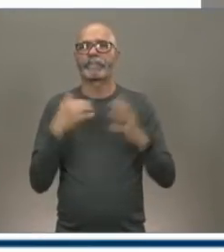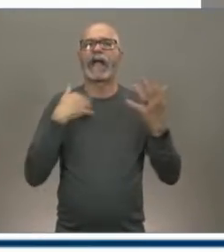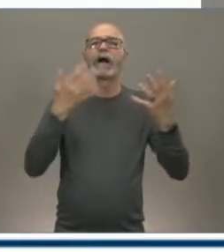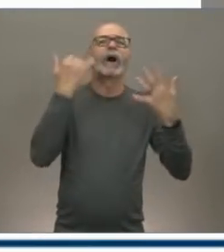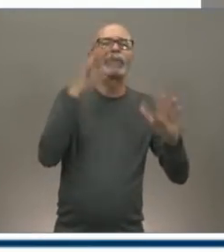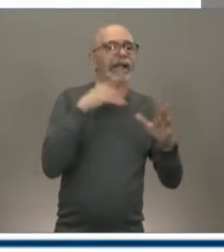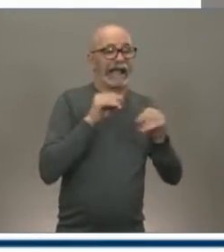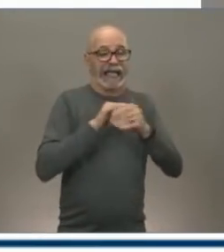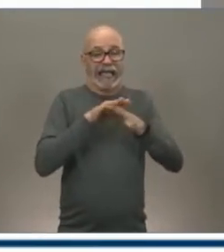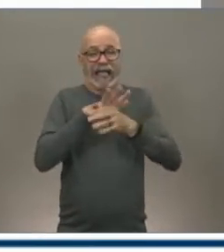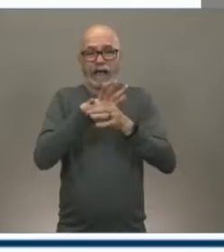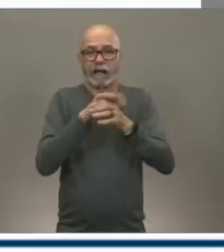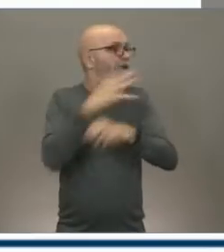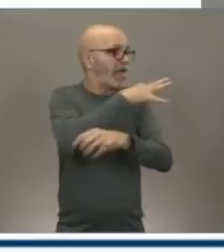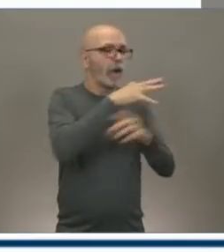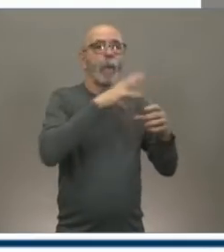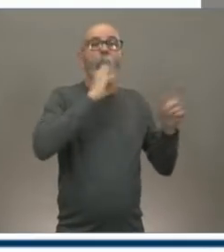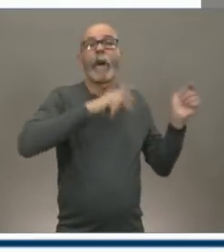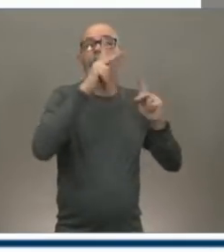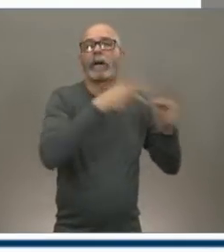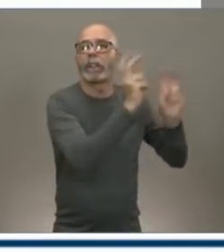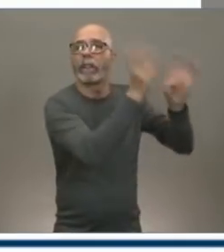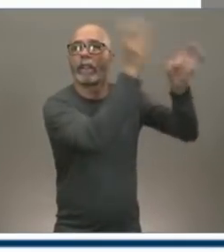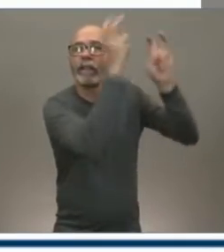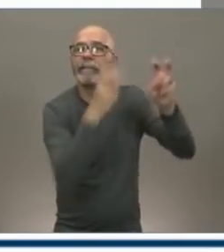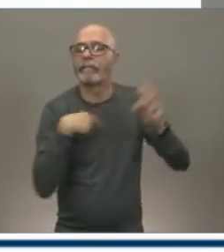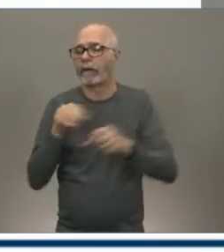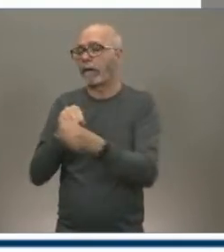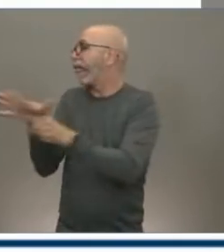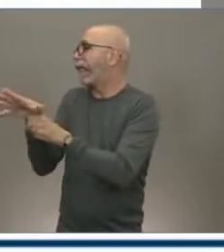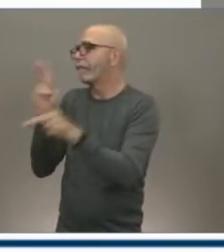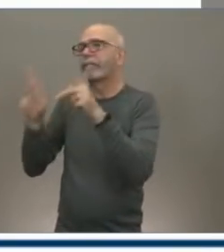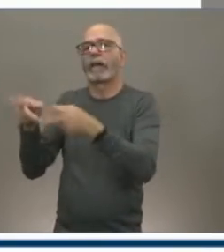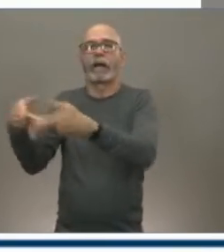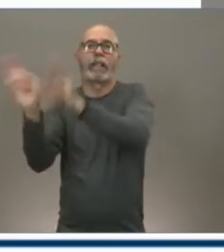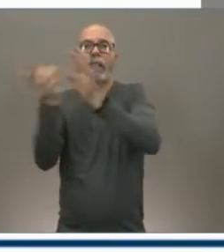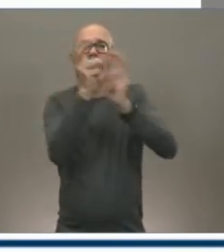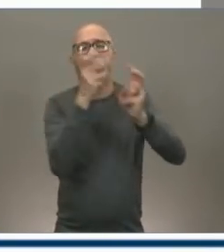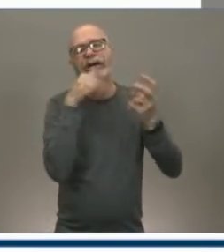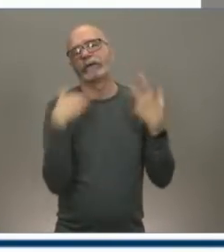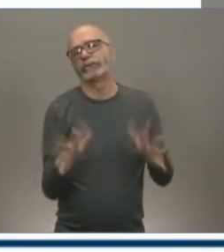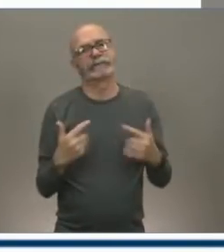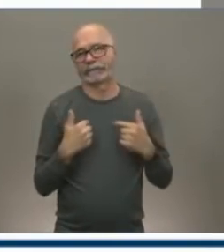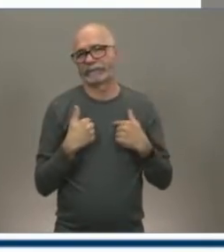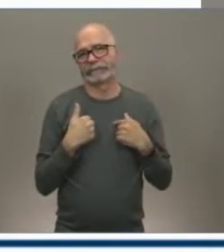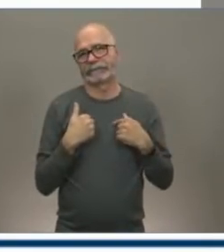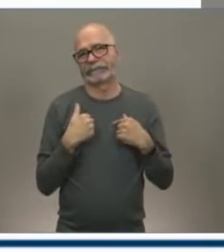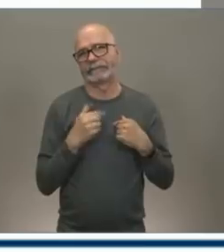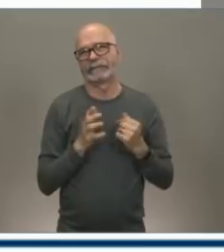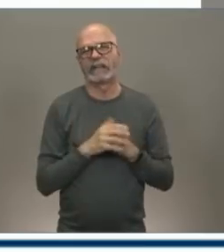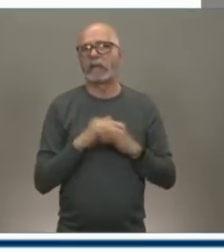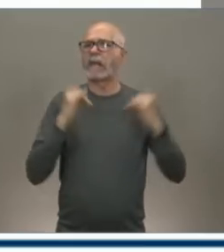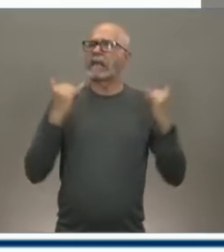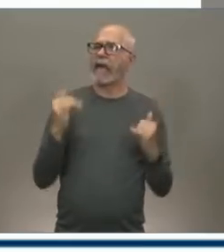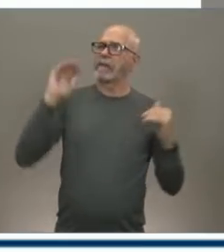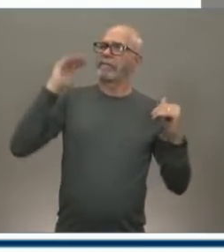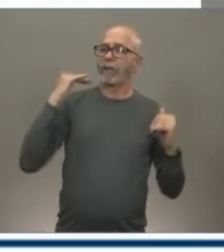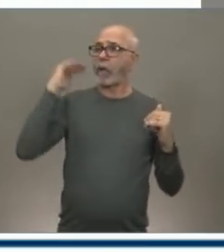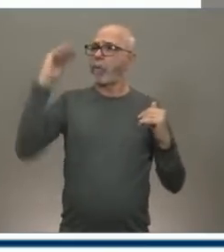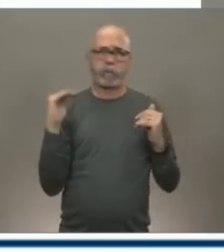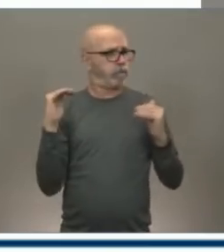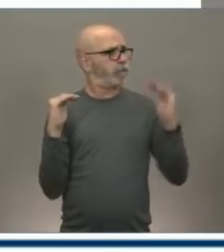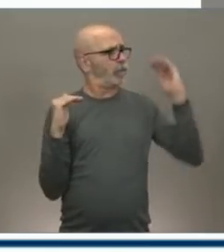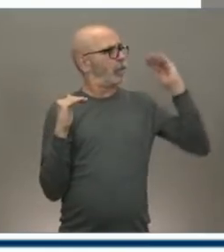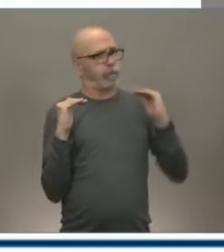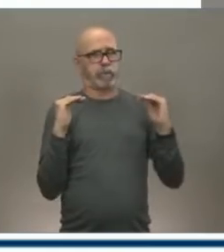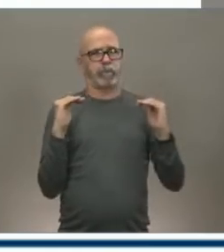populations where there's a much greater risk of severe disease. And so far it does seem to be working. On the compliance side, I